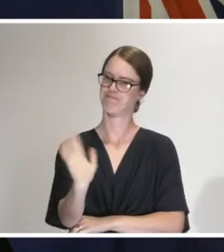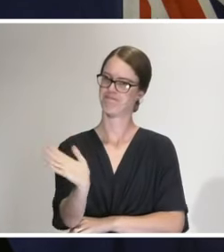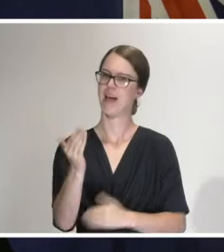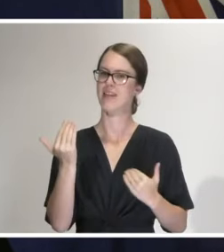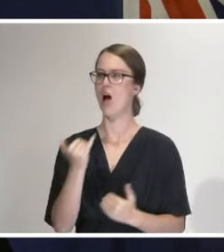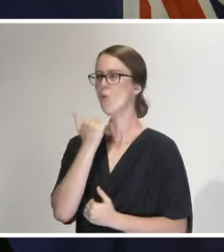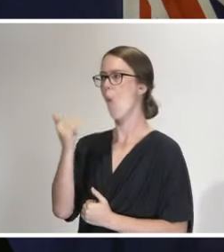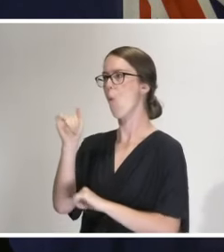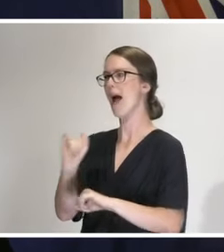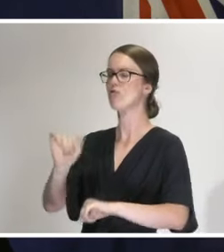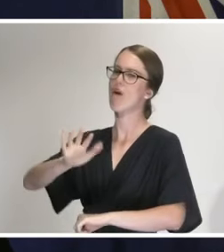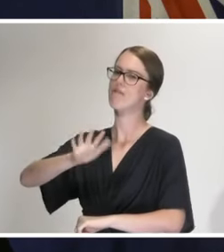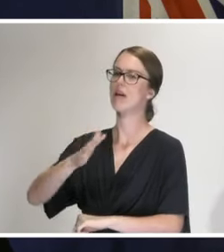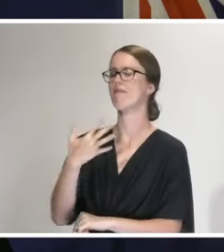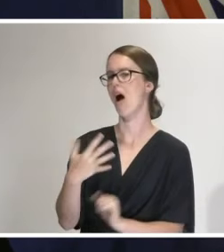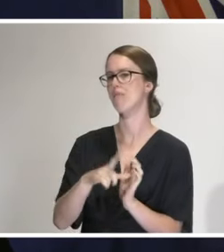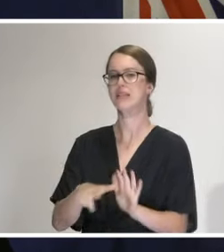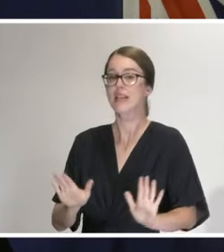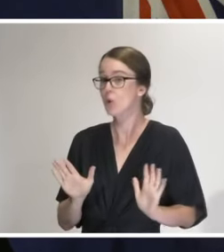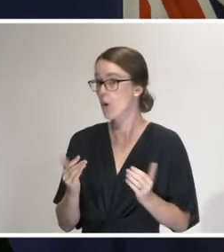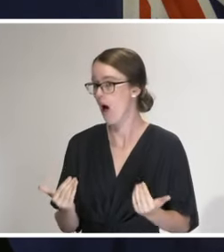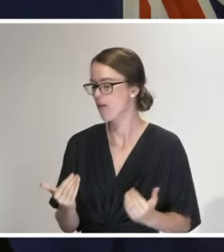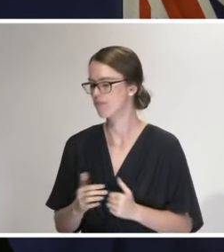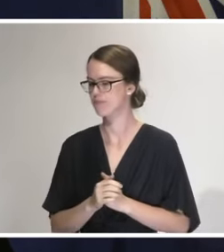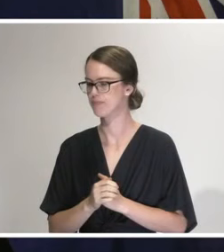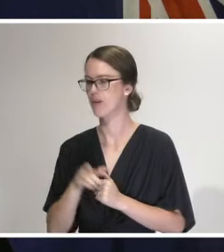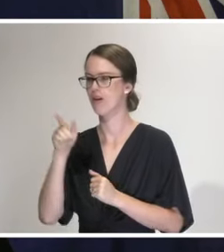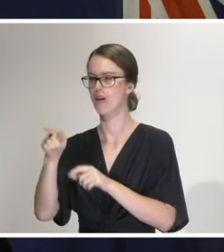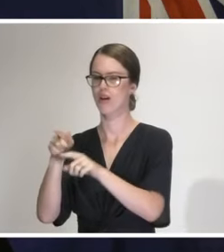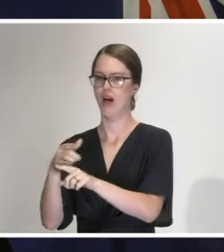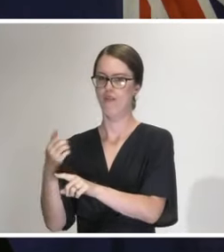average about 5 minutes. Healthline handled